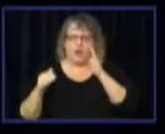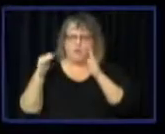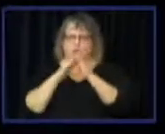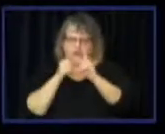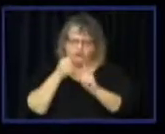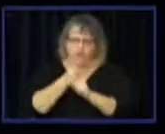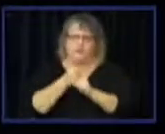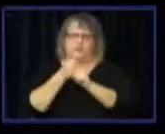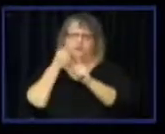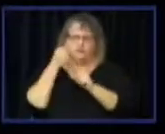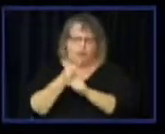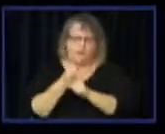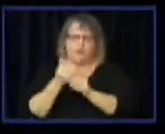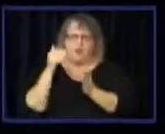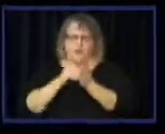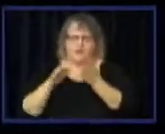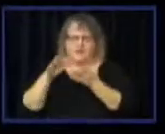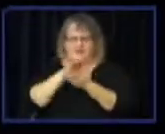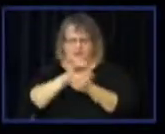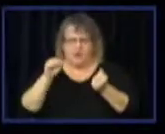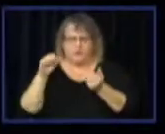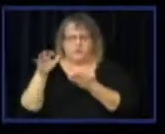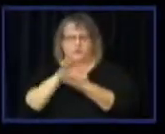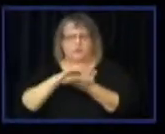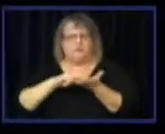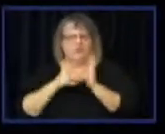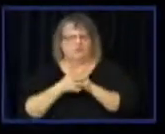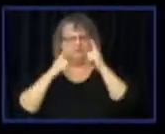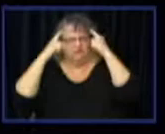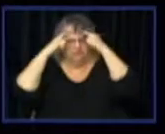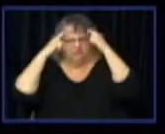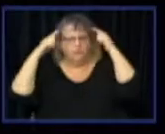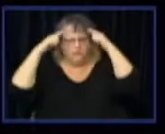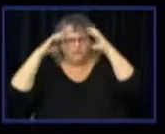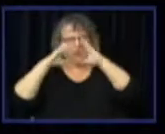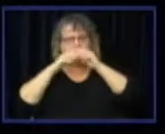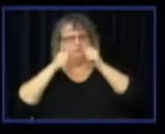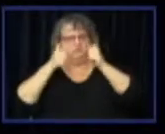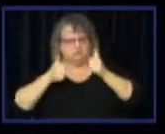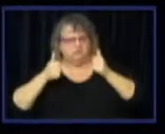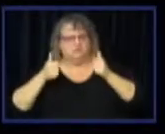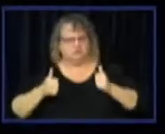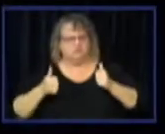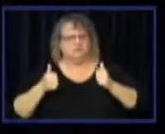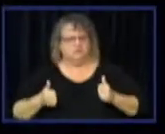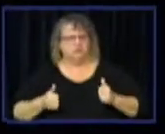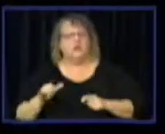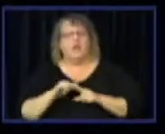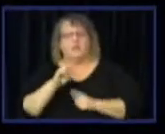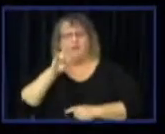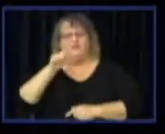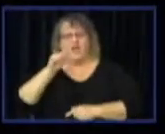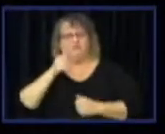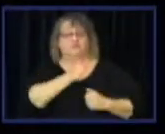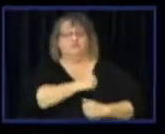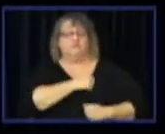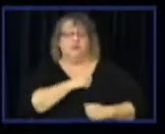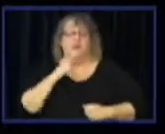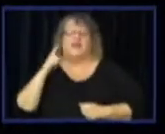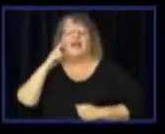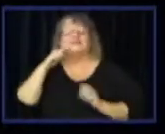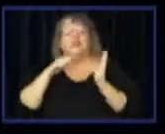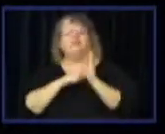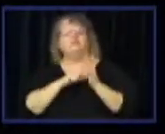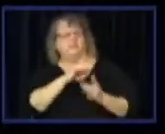so repeat damage from repeat concussions. In the case of our veterans, a blast injury, this is kind